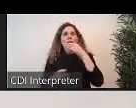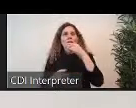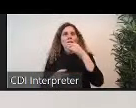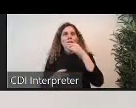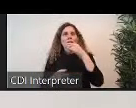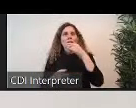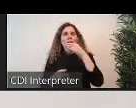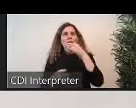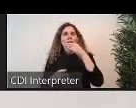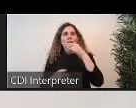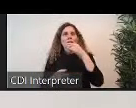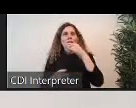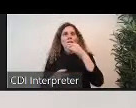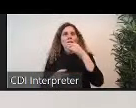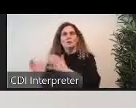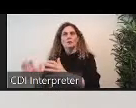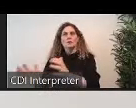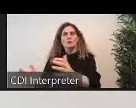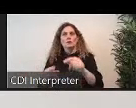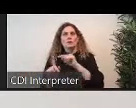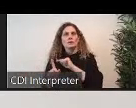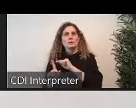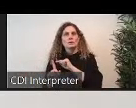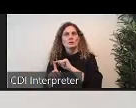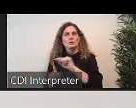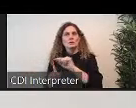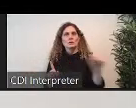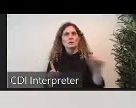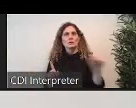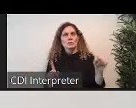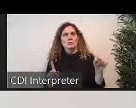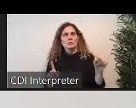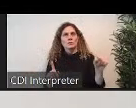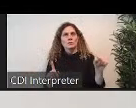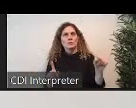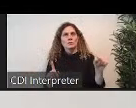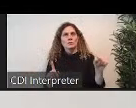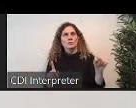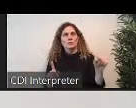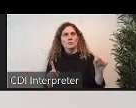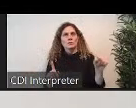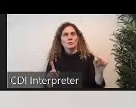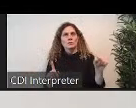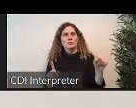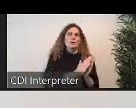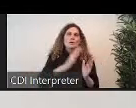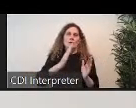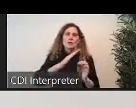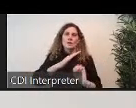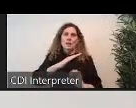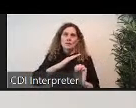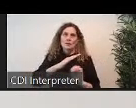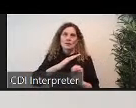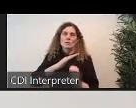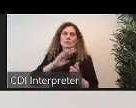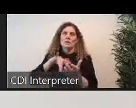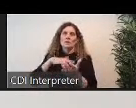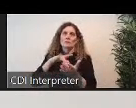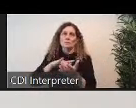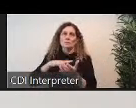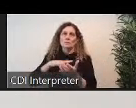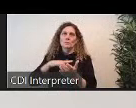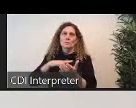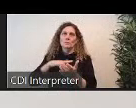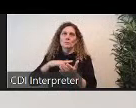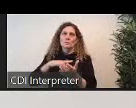typically consistent with pre-K, elementary, middle, high school, and college populations. We saw new guidance from the